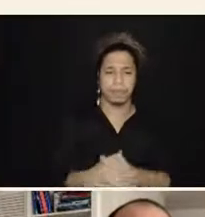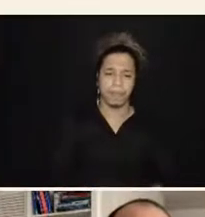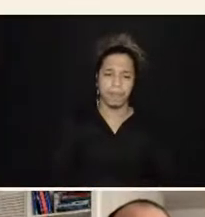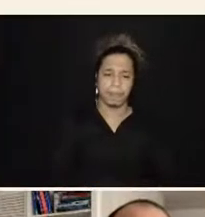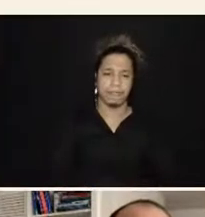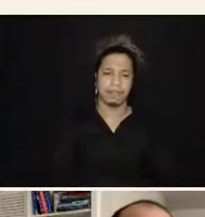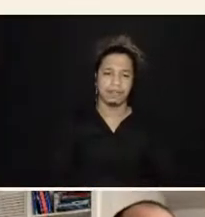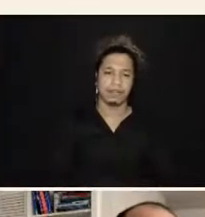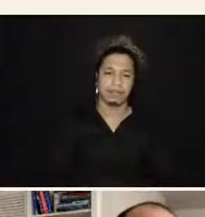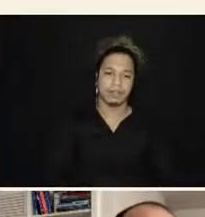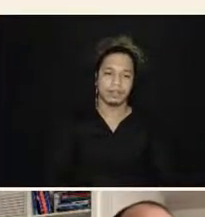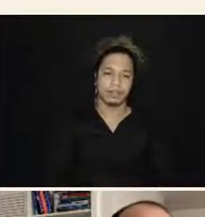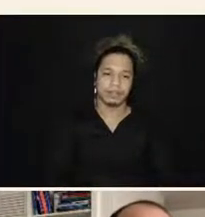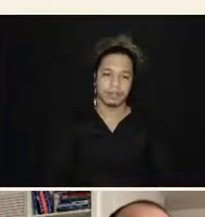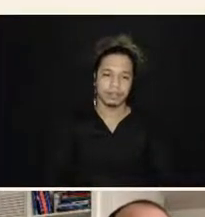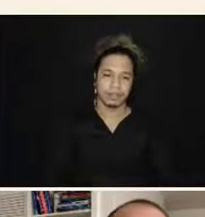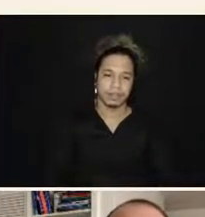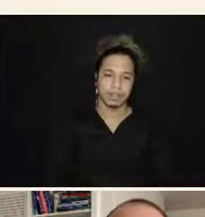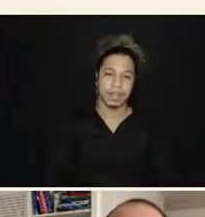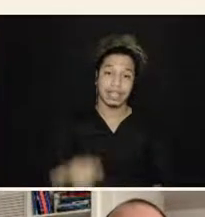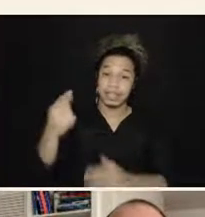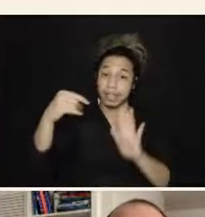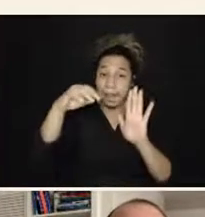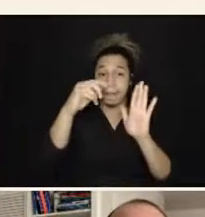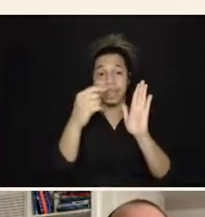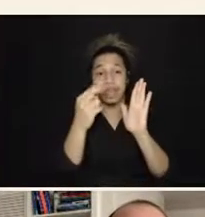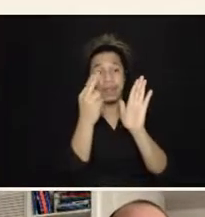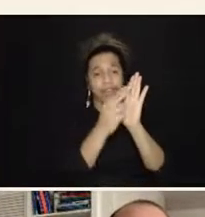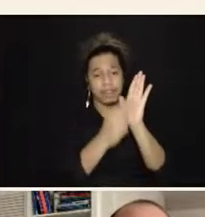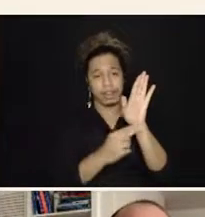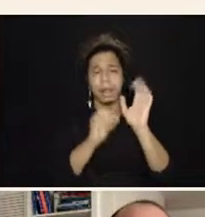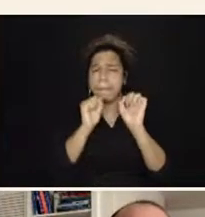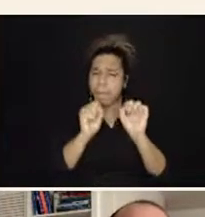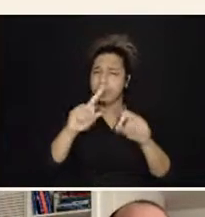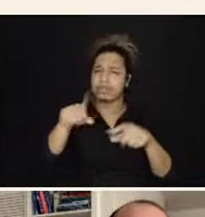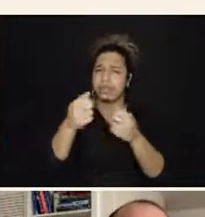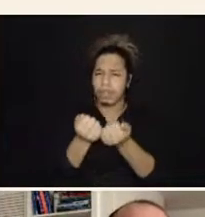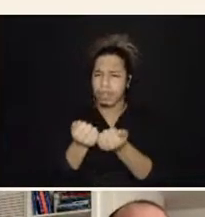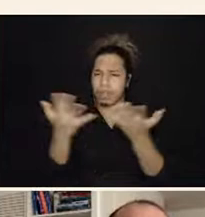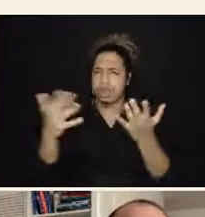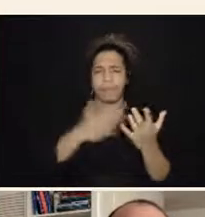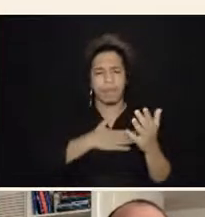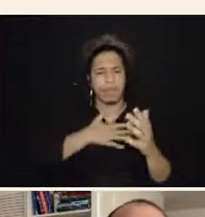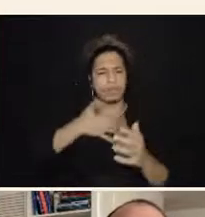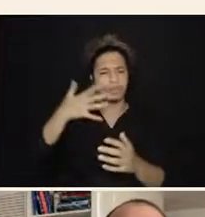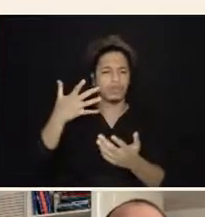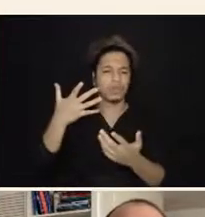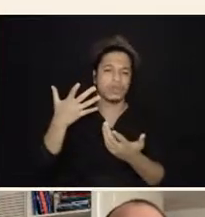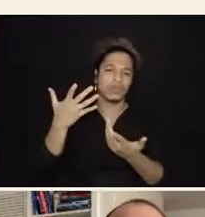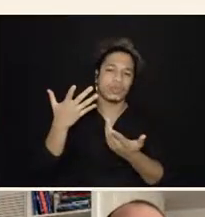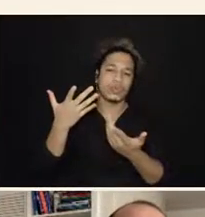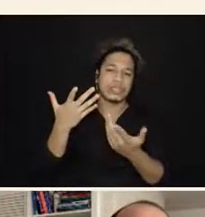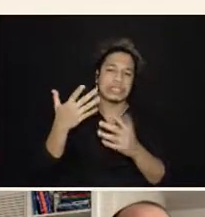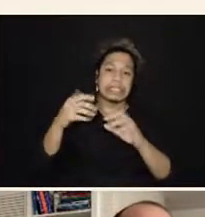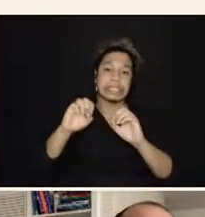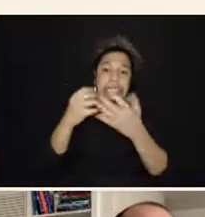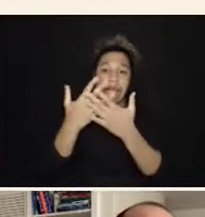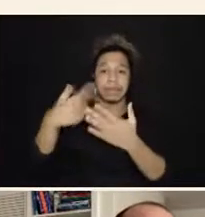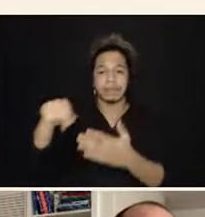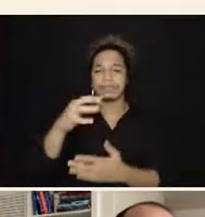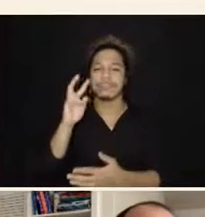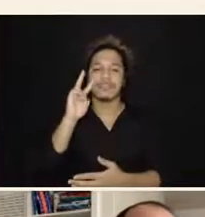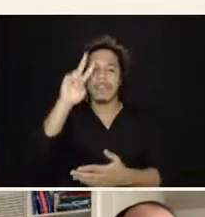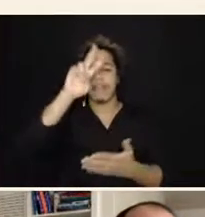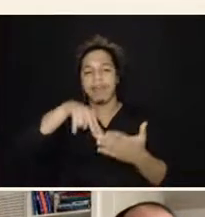These are my references, and I'm happy to share these slides with you afterwards. All these books that I have shared today, you